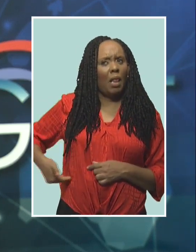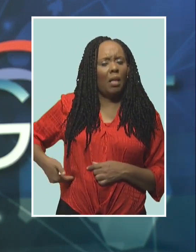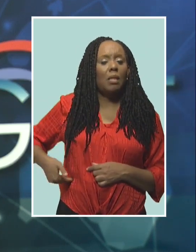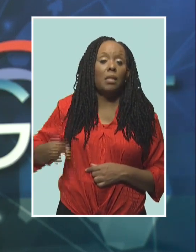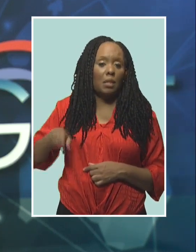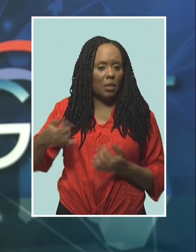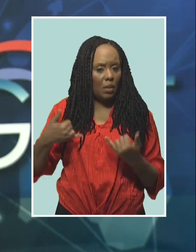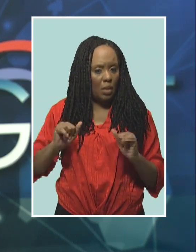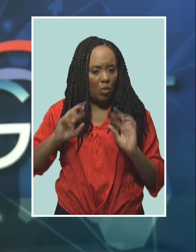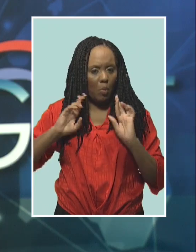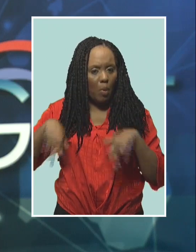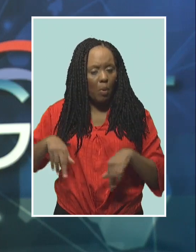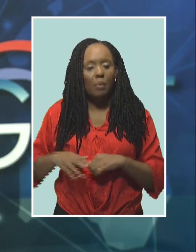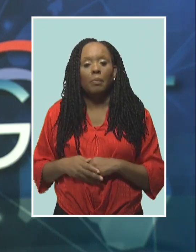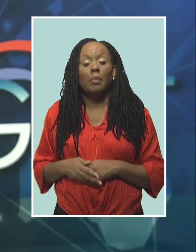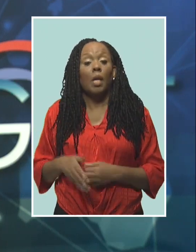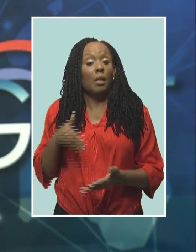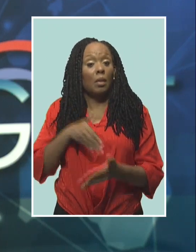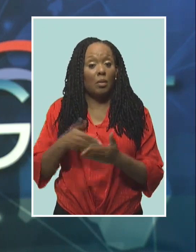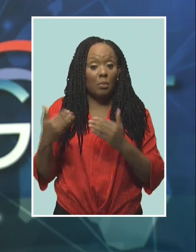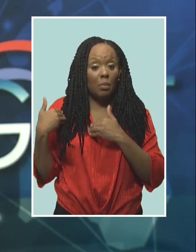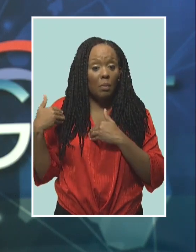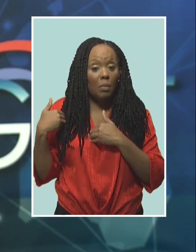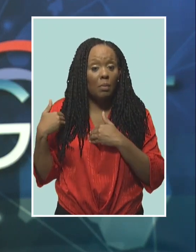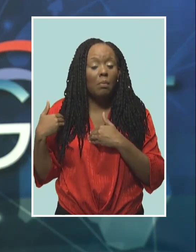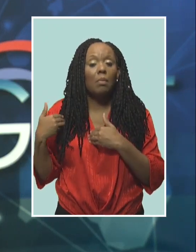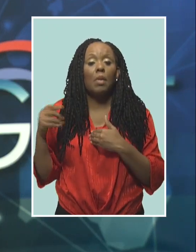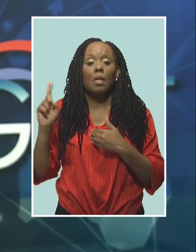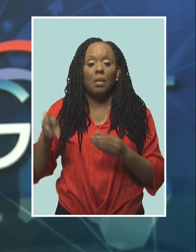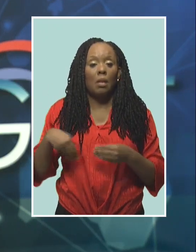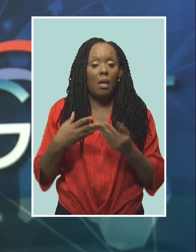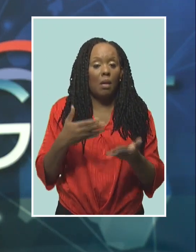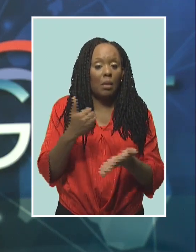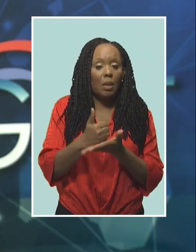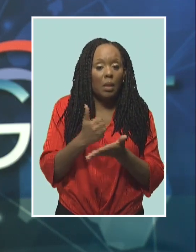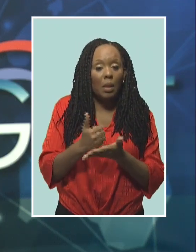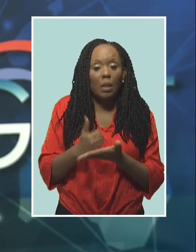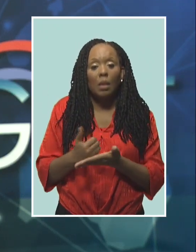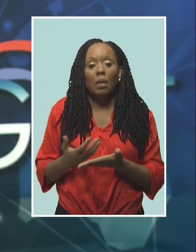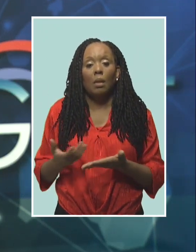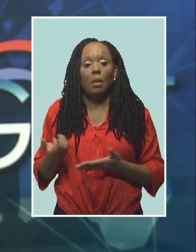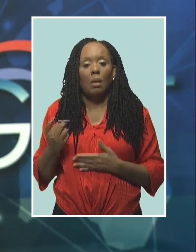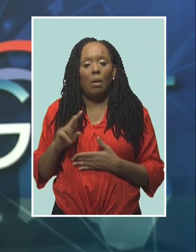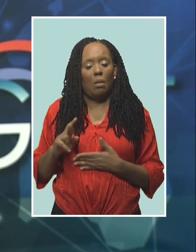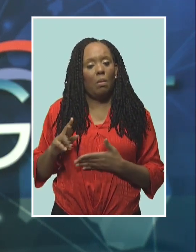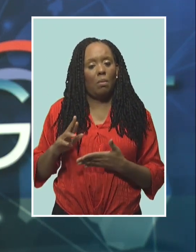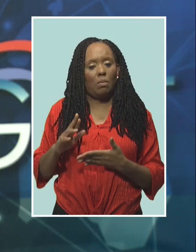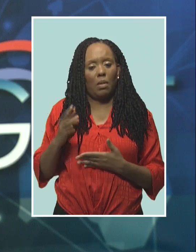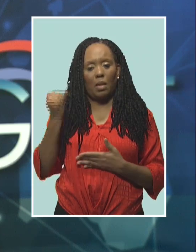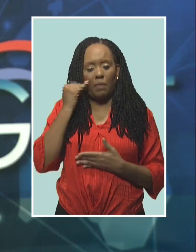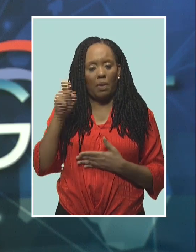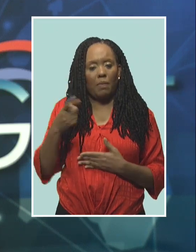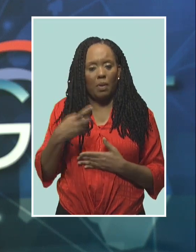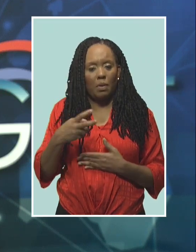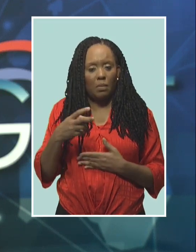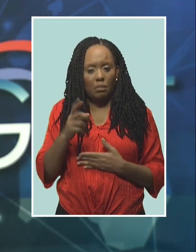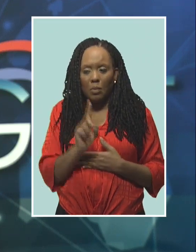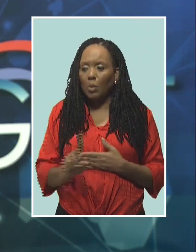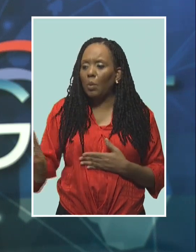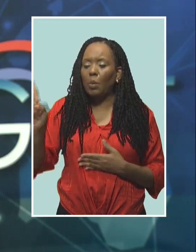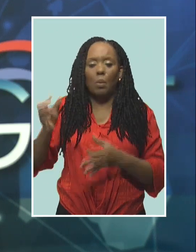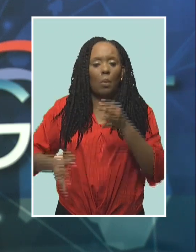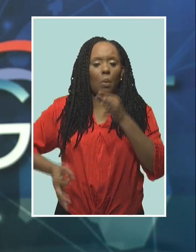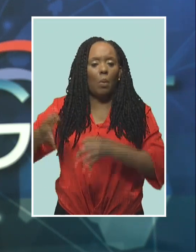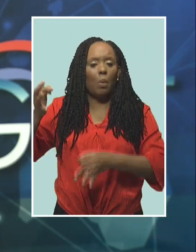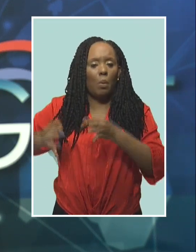says thereafter, a doctor's responsibility continues through to administering treatment or becoming an expert witness in court matters as